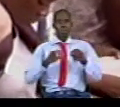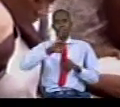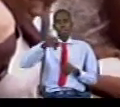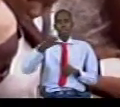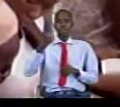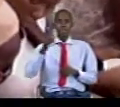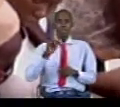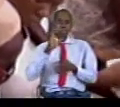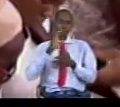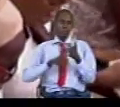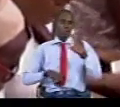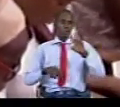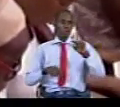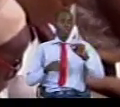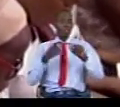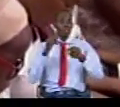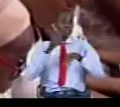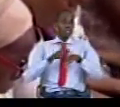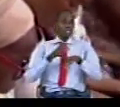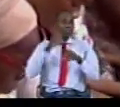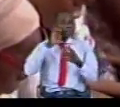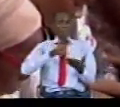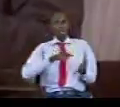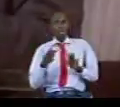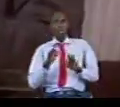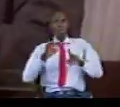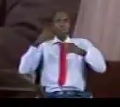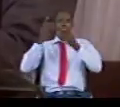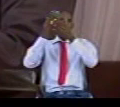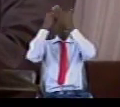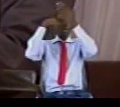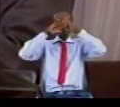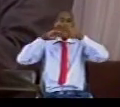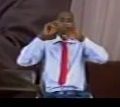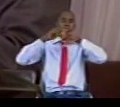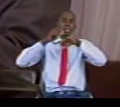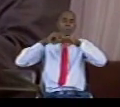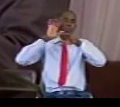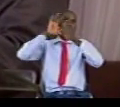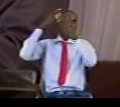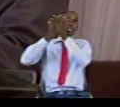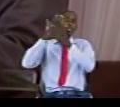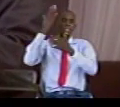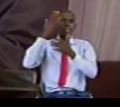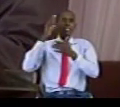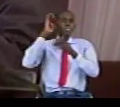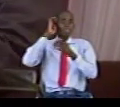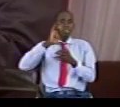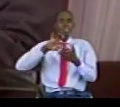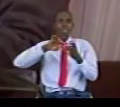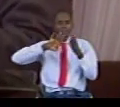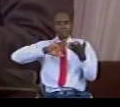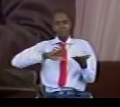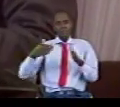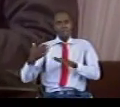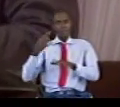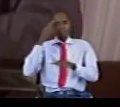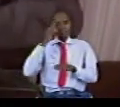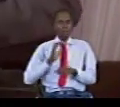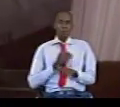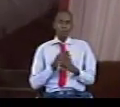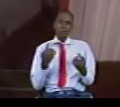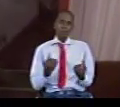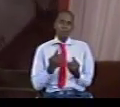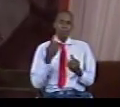time he went to heaven. And how he went to heaven. To start with, he died for our sins. In John